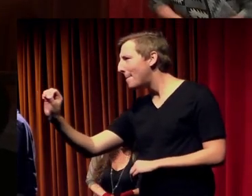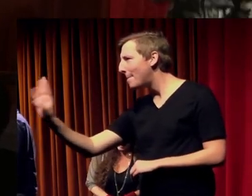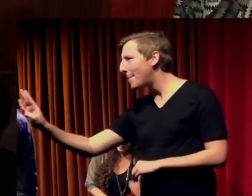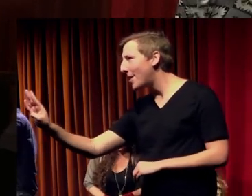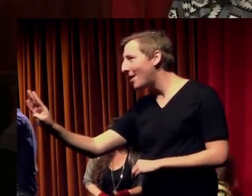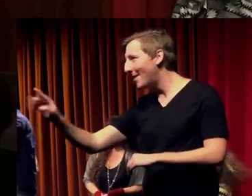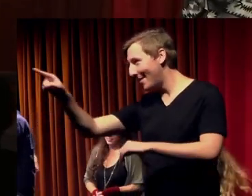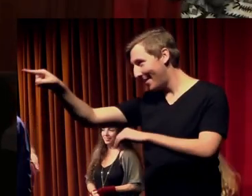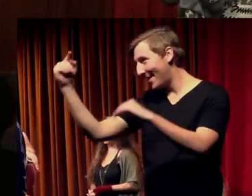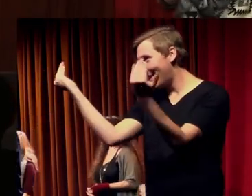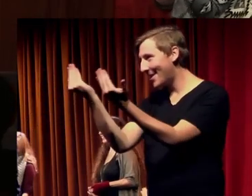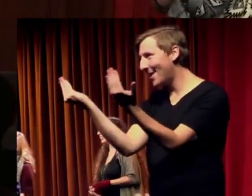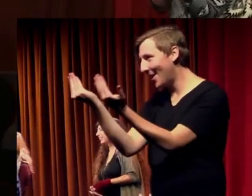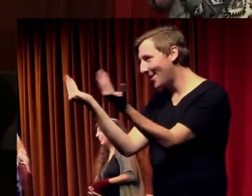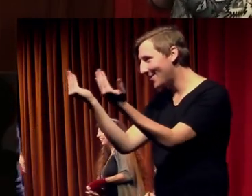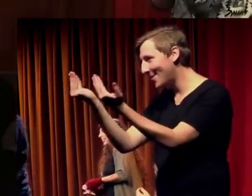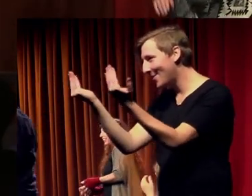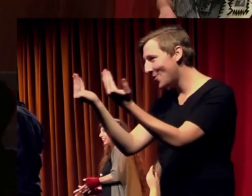Rob? Here.